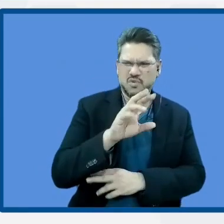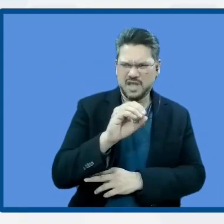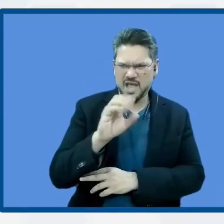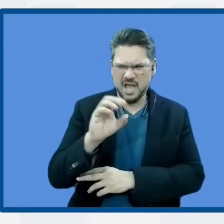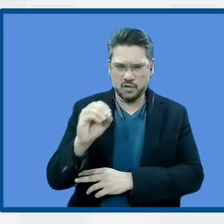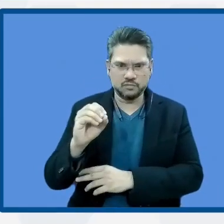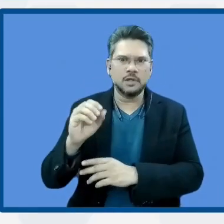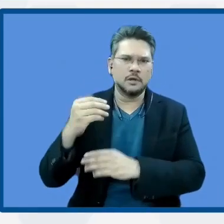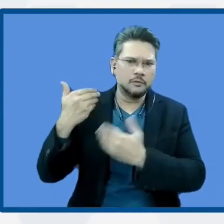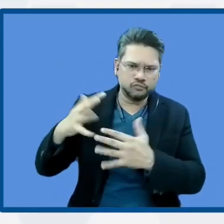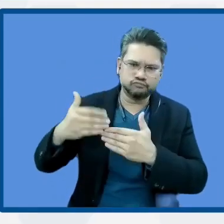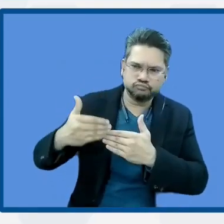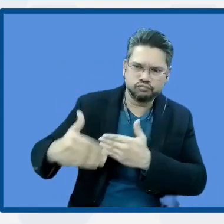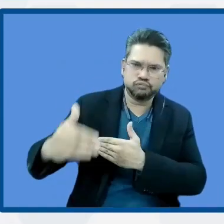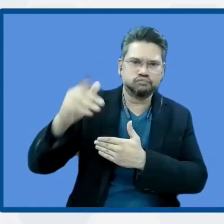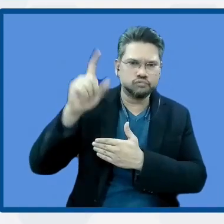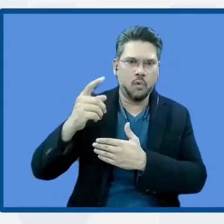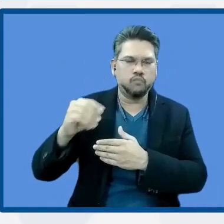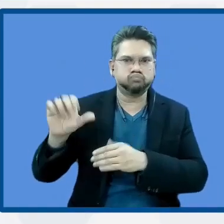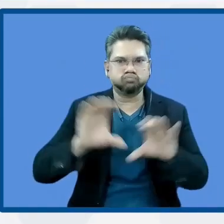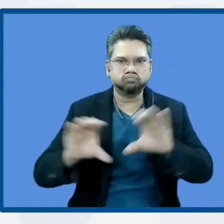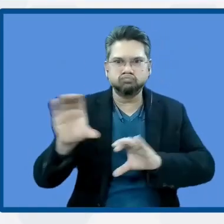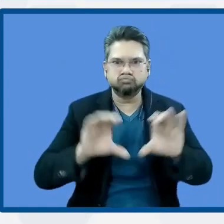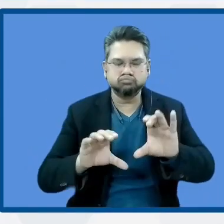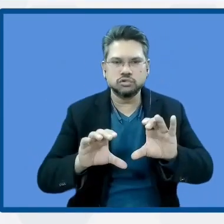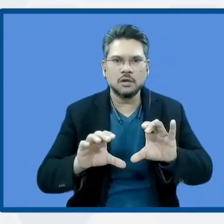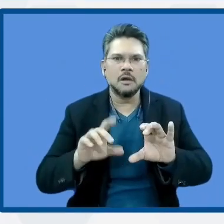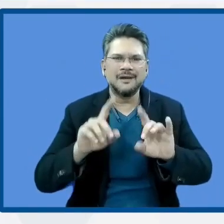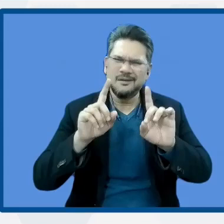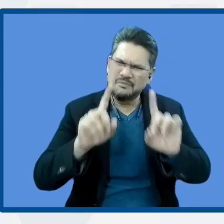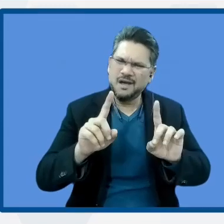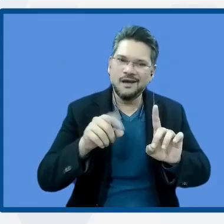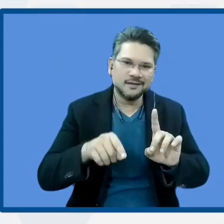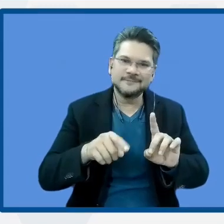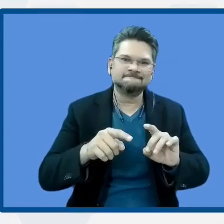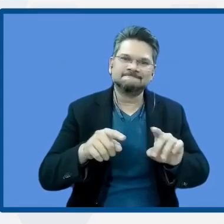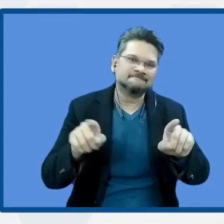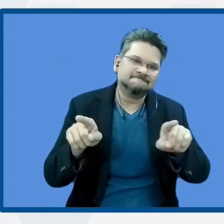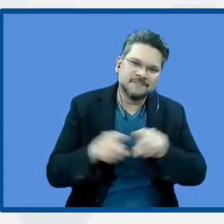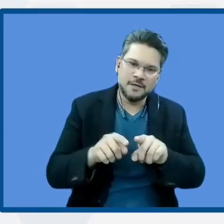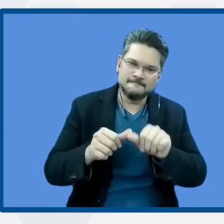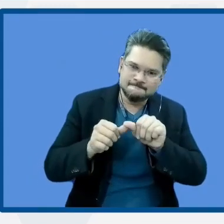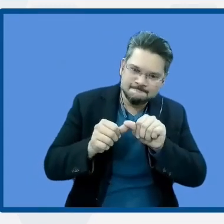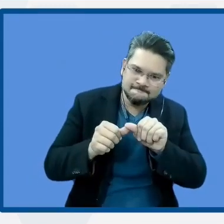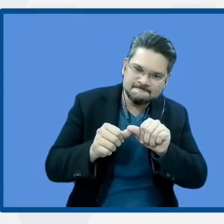advances, that progress has not been consistent. There was an advance and a change in